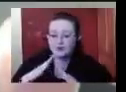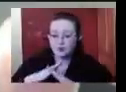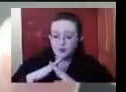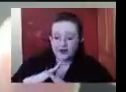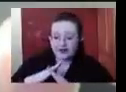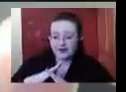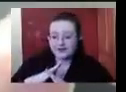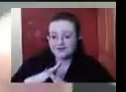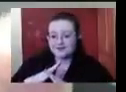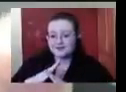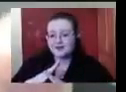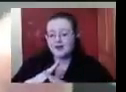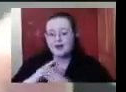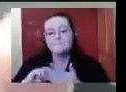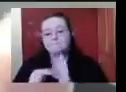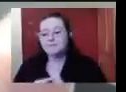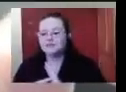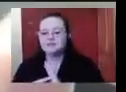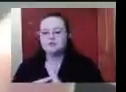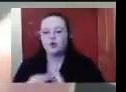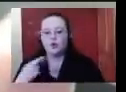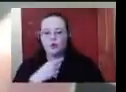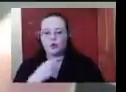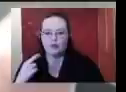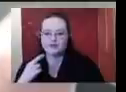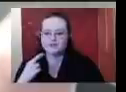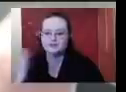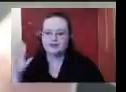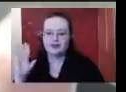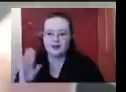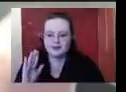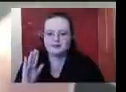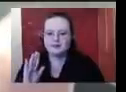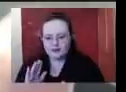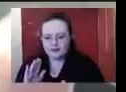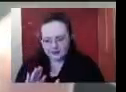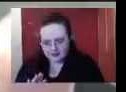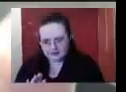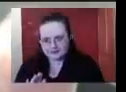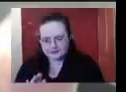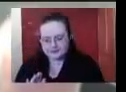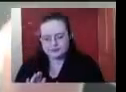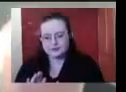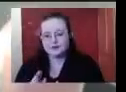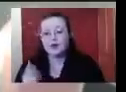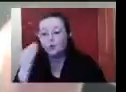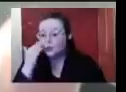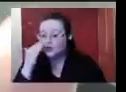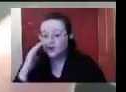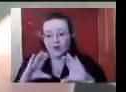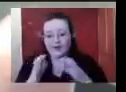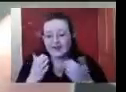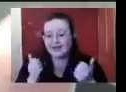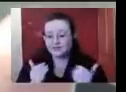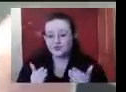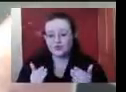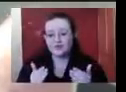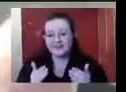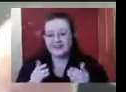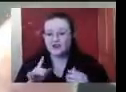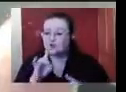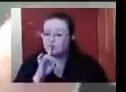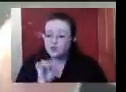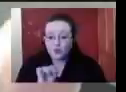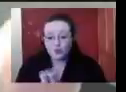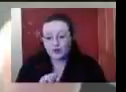and the reduction in the risk and spread of COVID-19. And we know that in the classroom setting, maintaining physical distancing